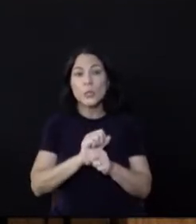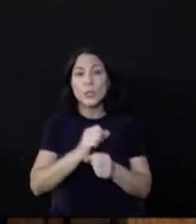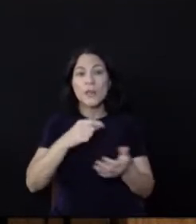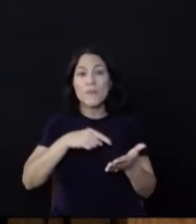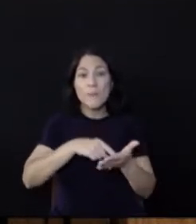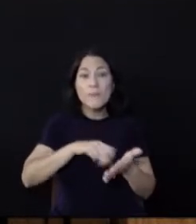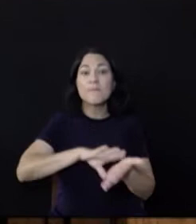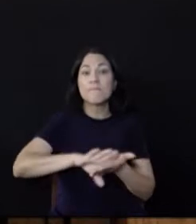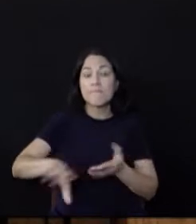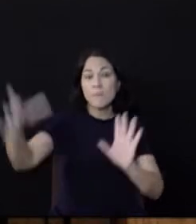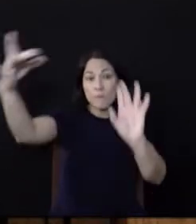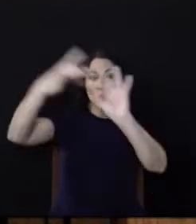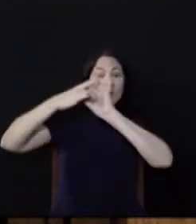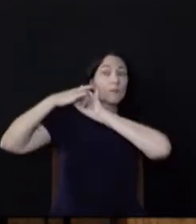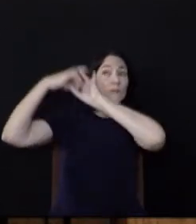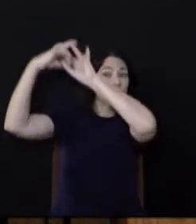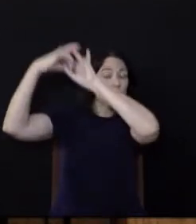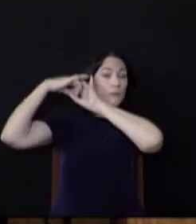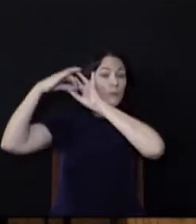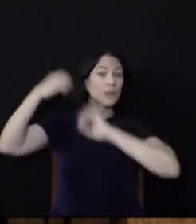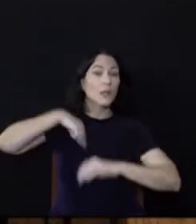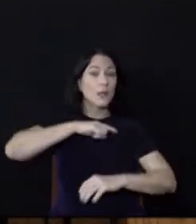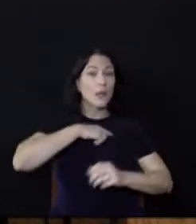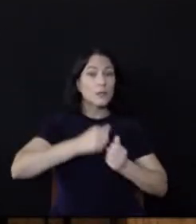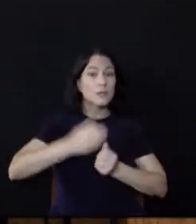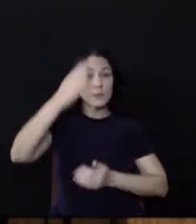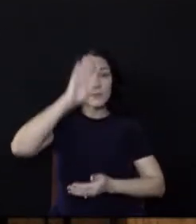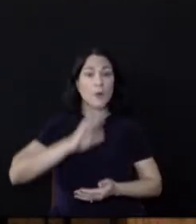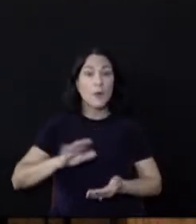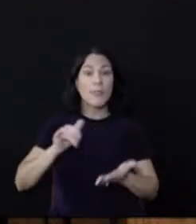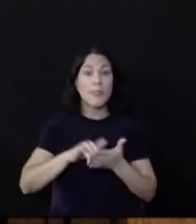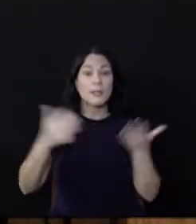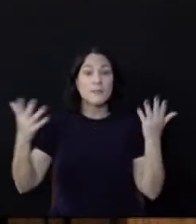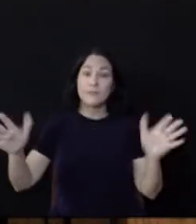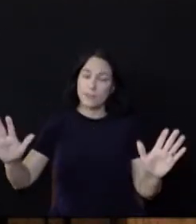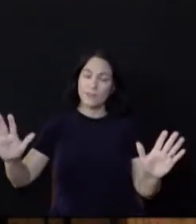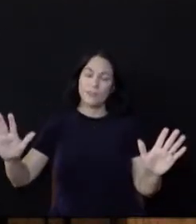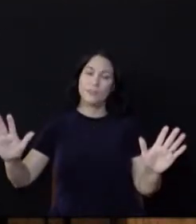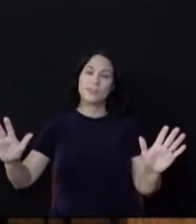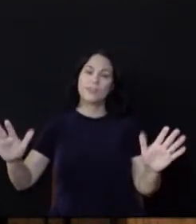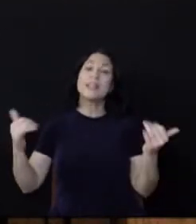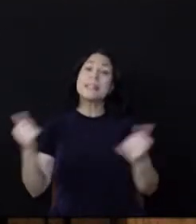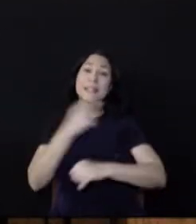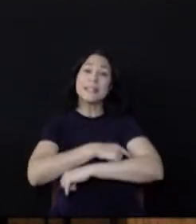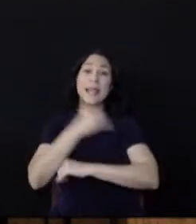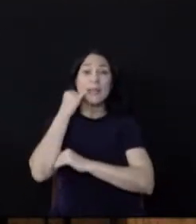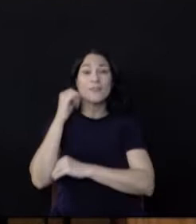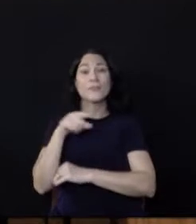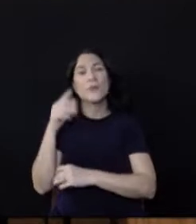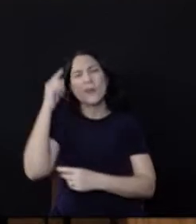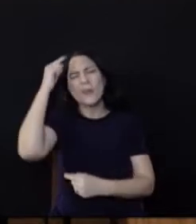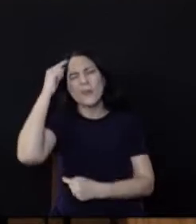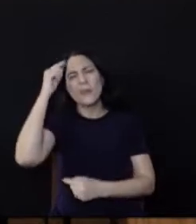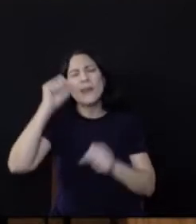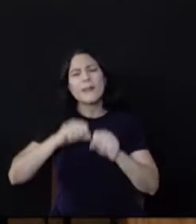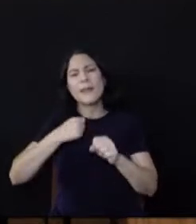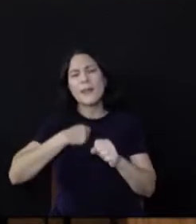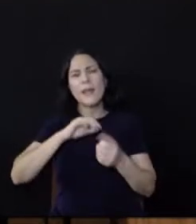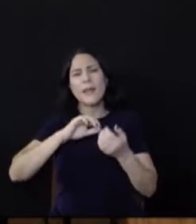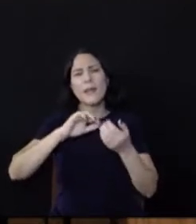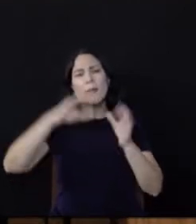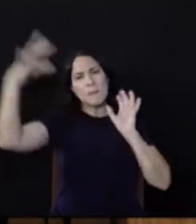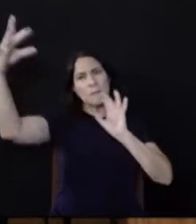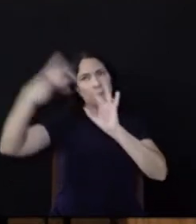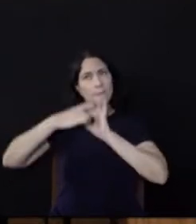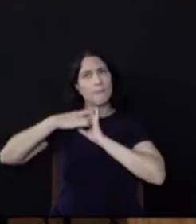of reconciling us to God, that has been complete. Today, if you are wondering, can I be made right with God?